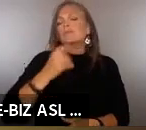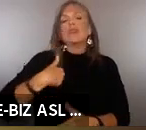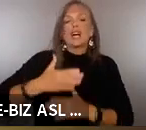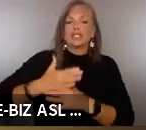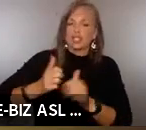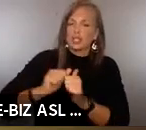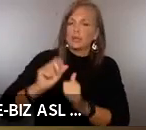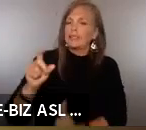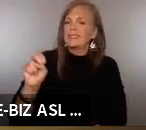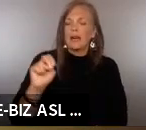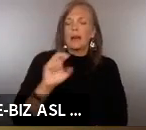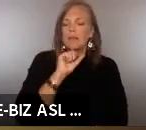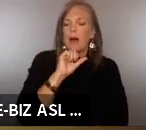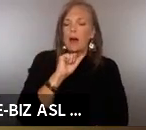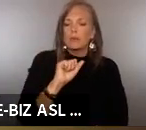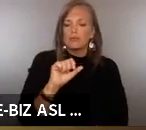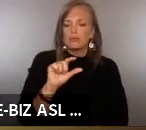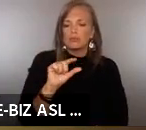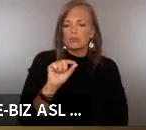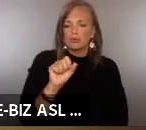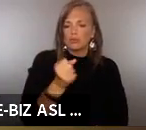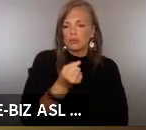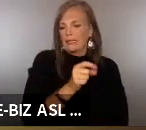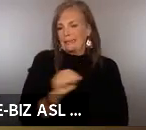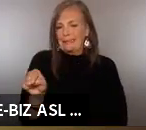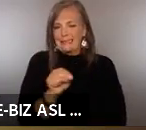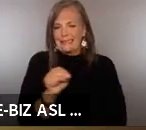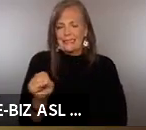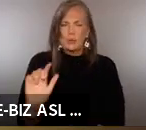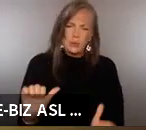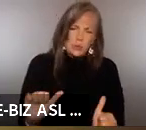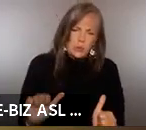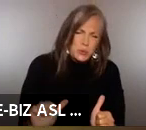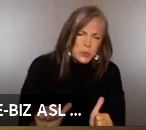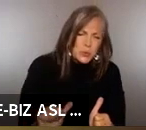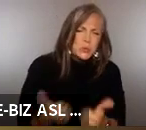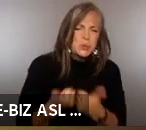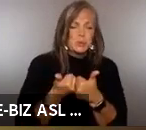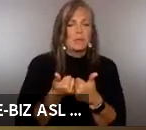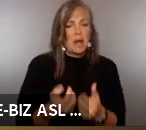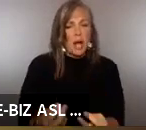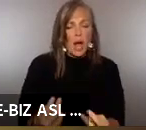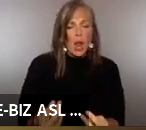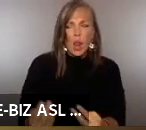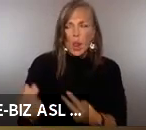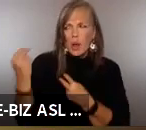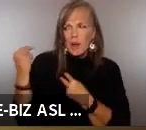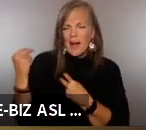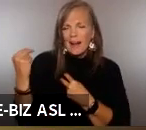my 20s were challenging. Although I look back now, in my 30s, I don't know how I would